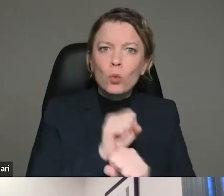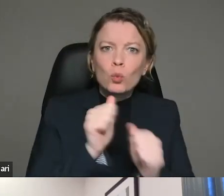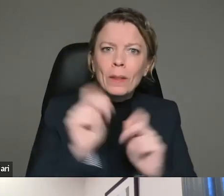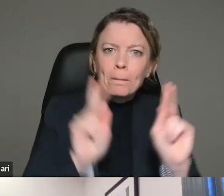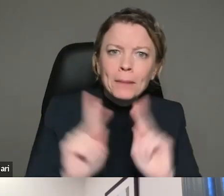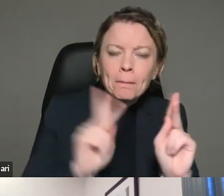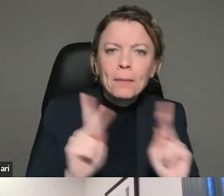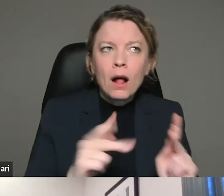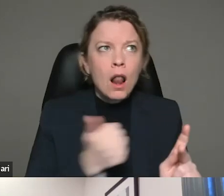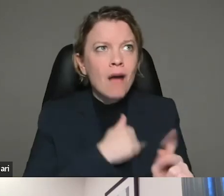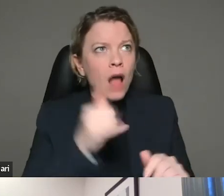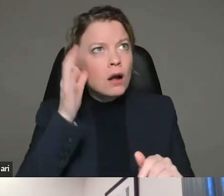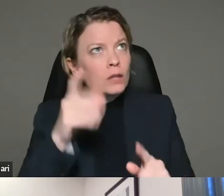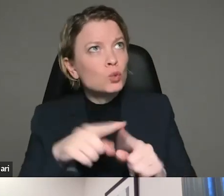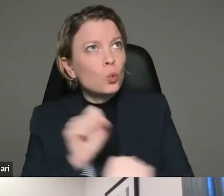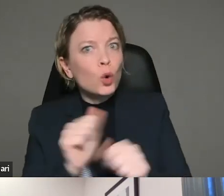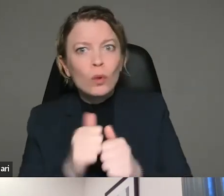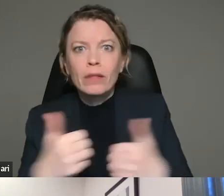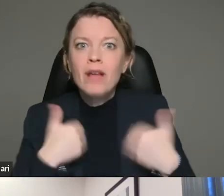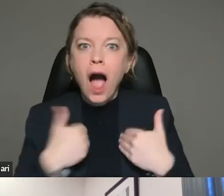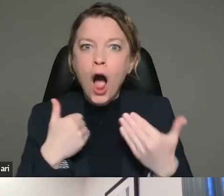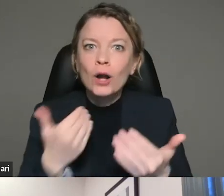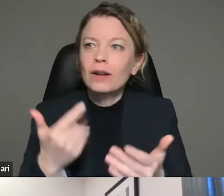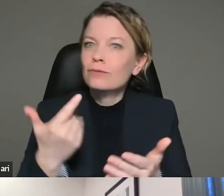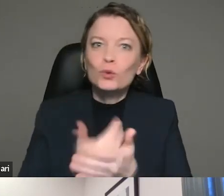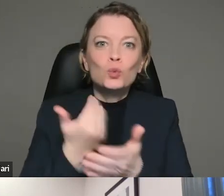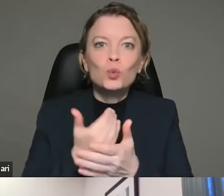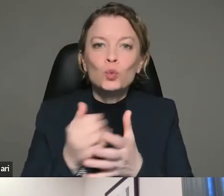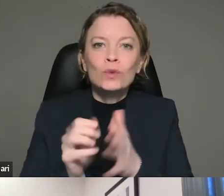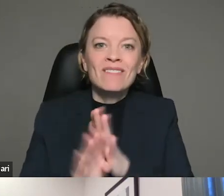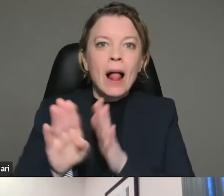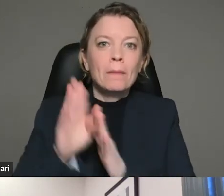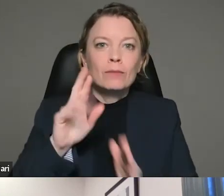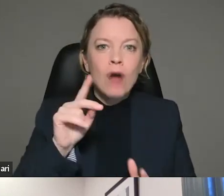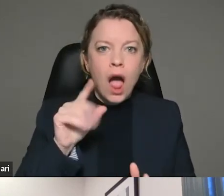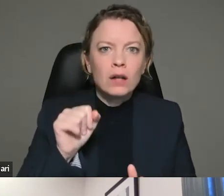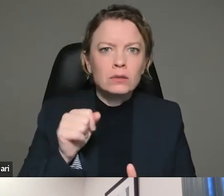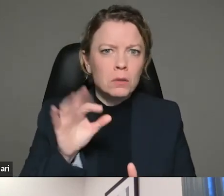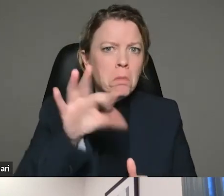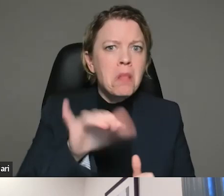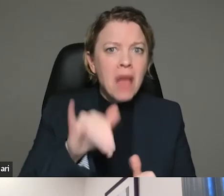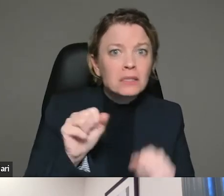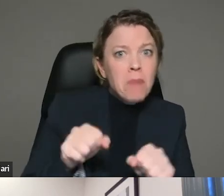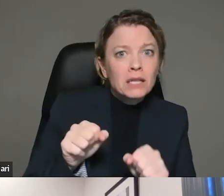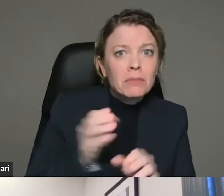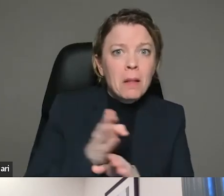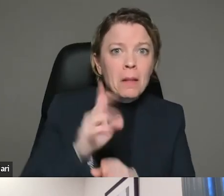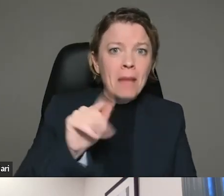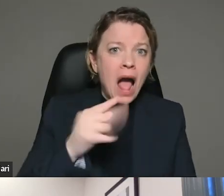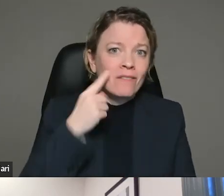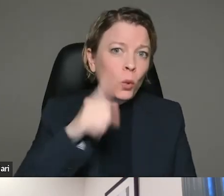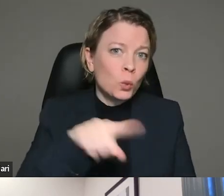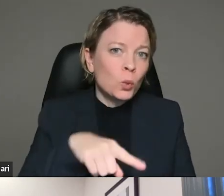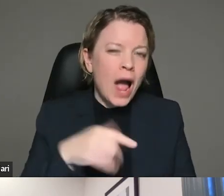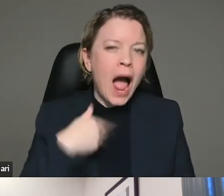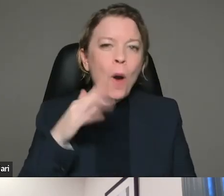able to work with young growing brands and the like, right? Just to be able to offer that up as a possible path. So I hope this is one